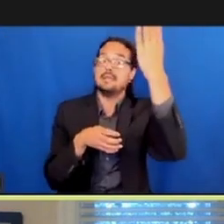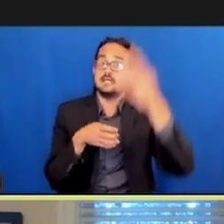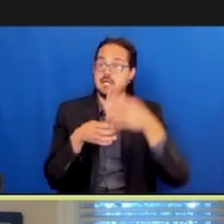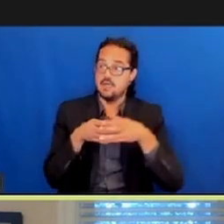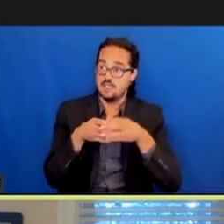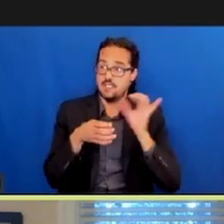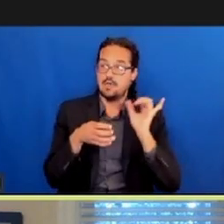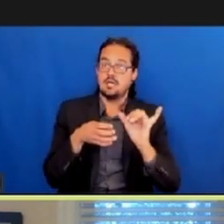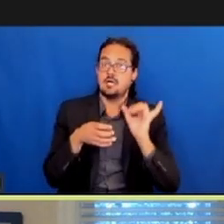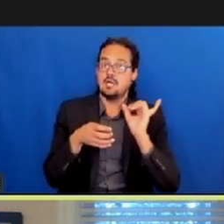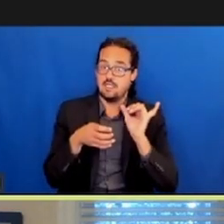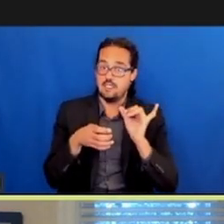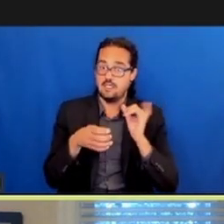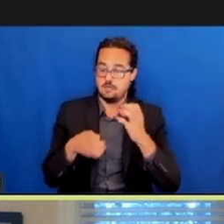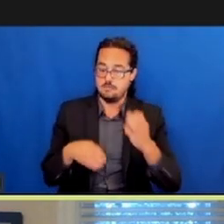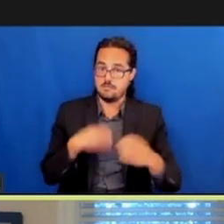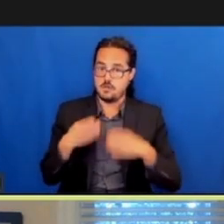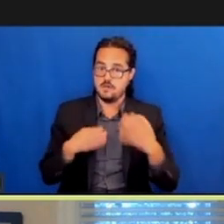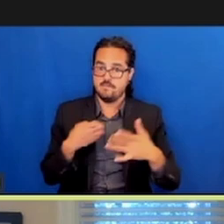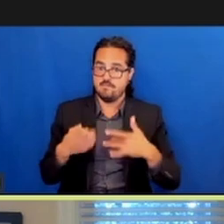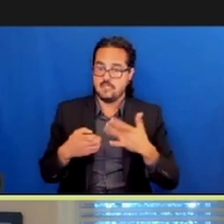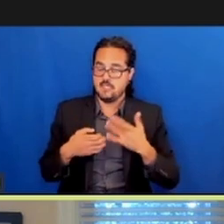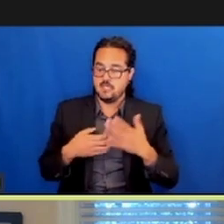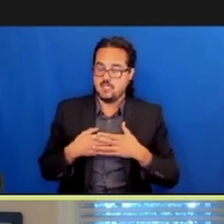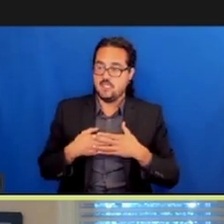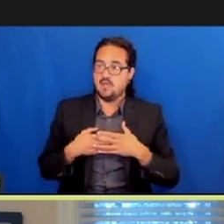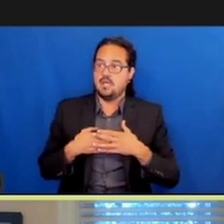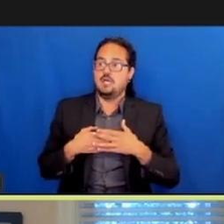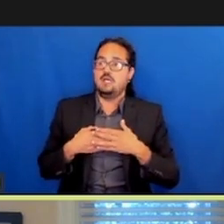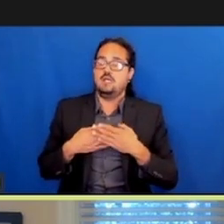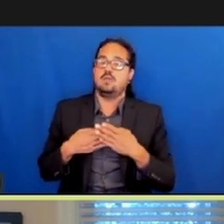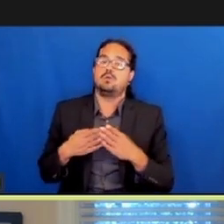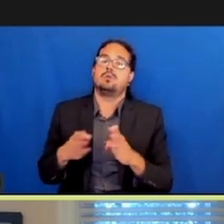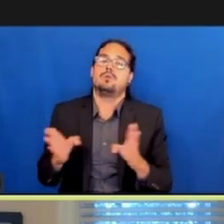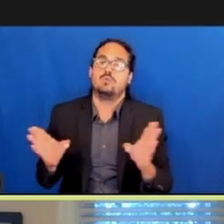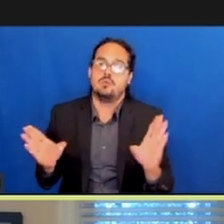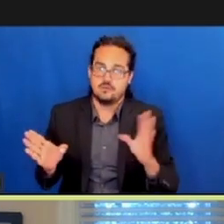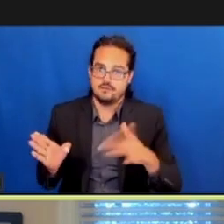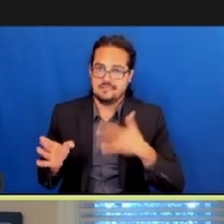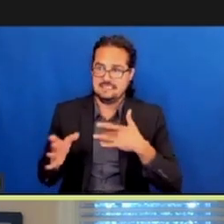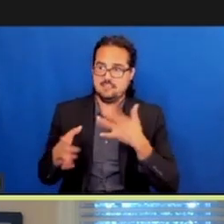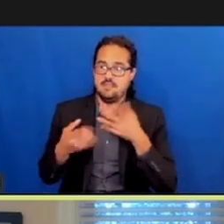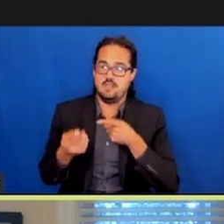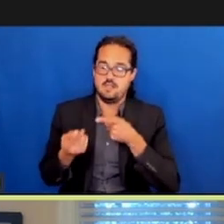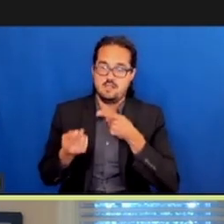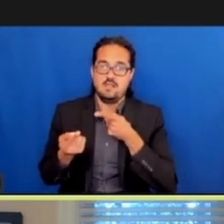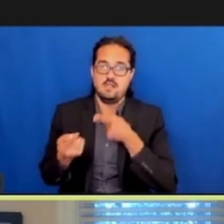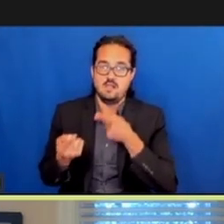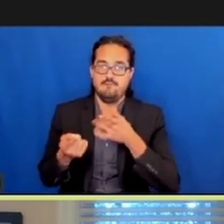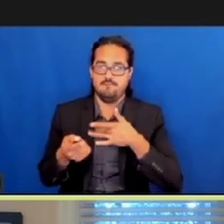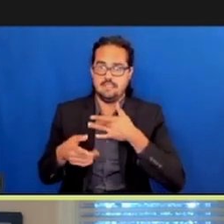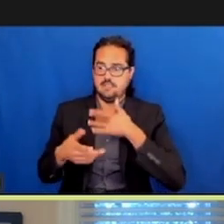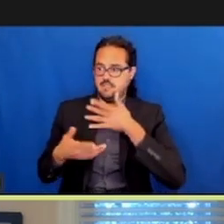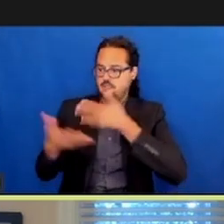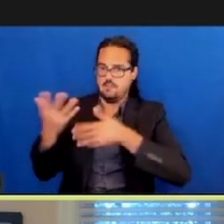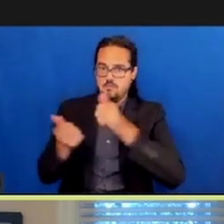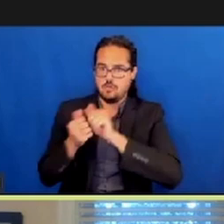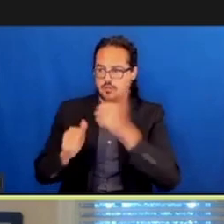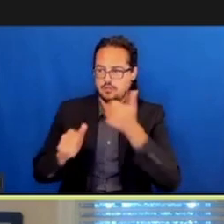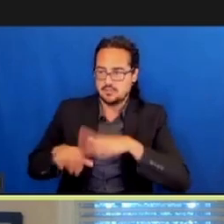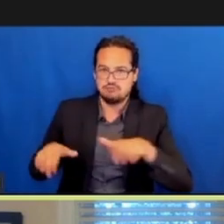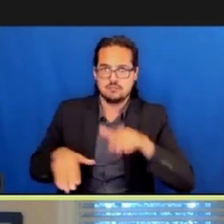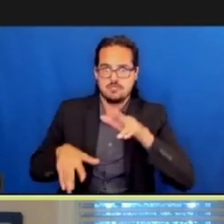They're having some challenges on their interactions with other kids or with their siblings. And that, from what is